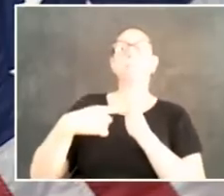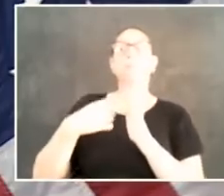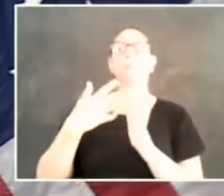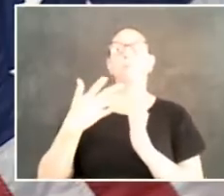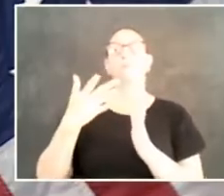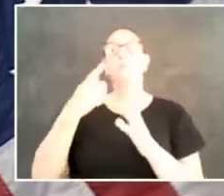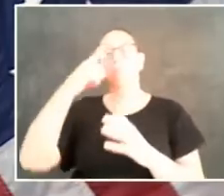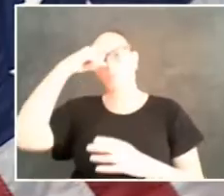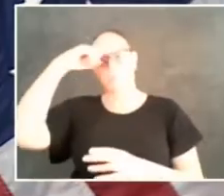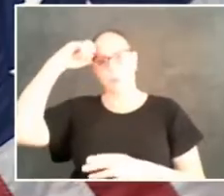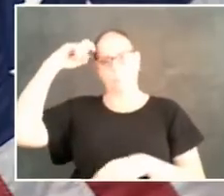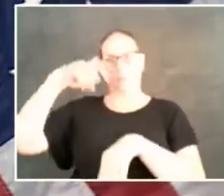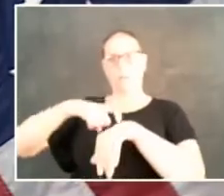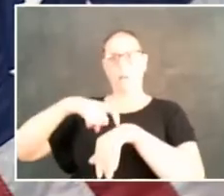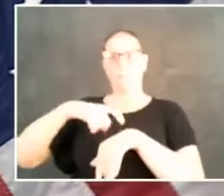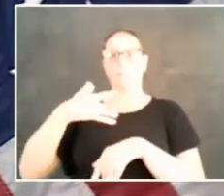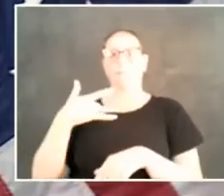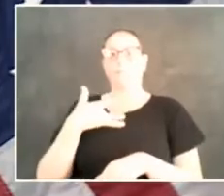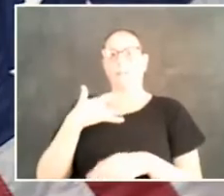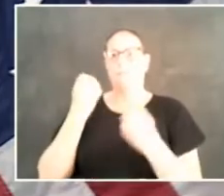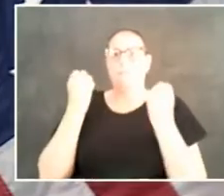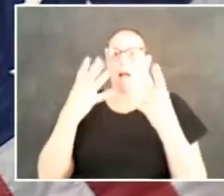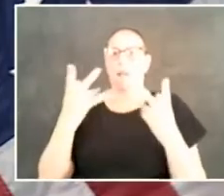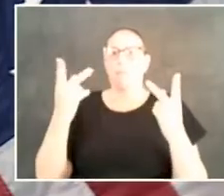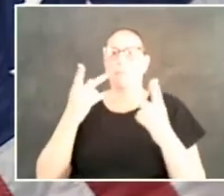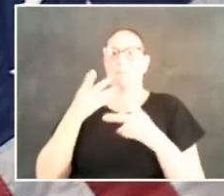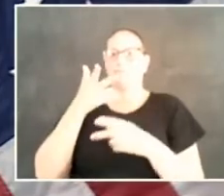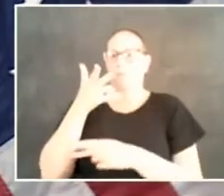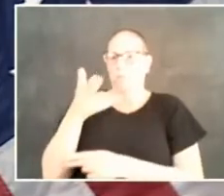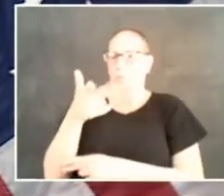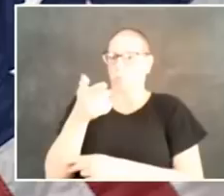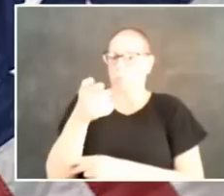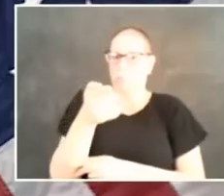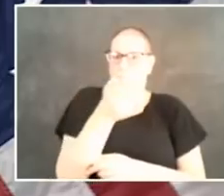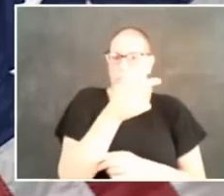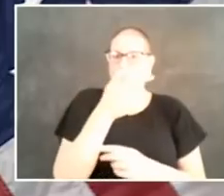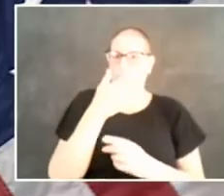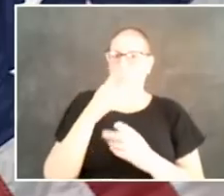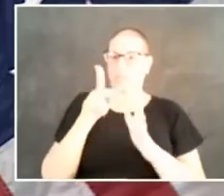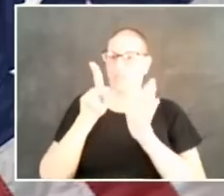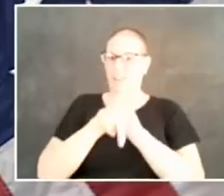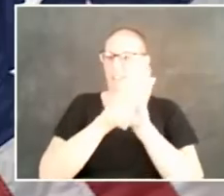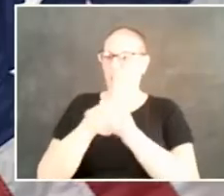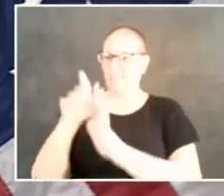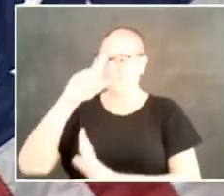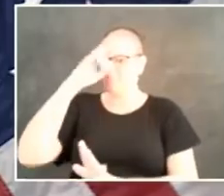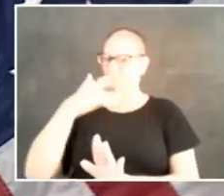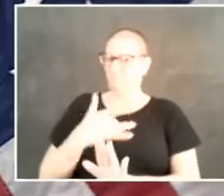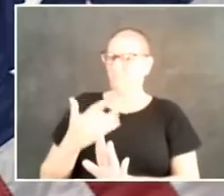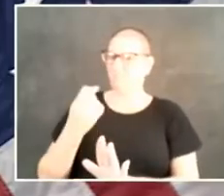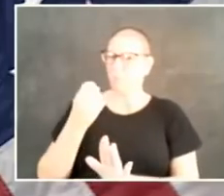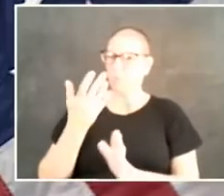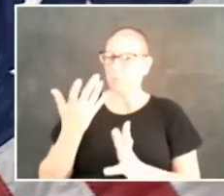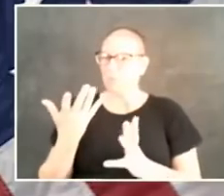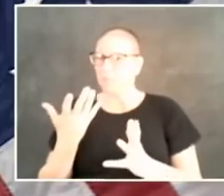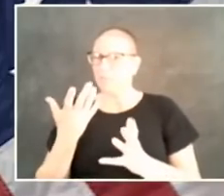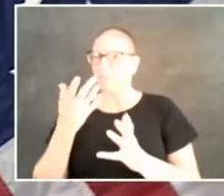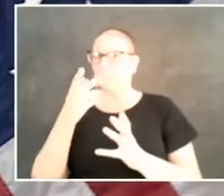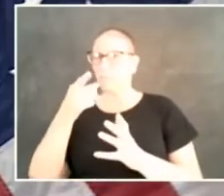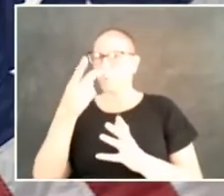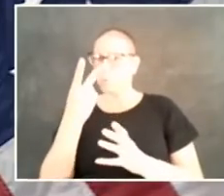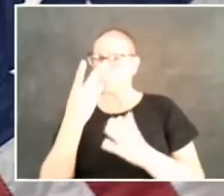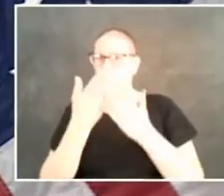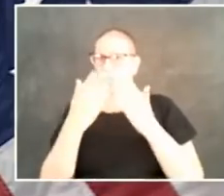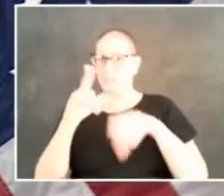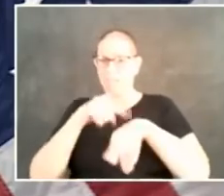where there's still some very strong mistrust of the police. And then the second thing I wanted to ask